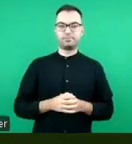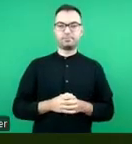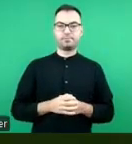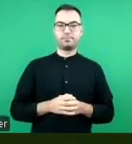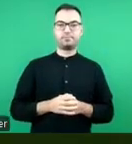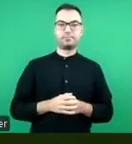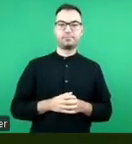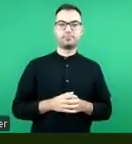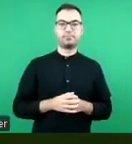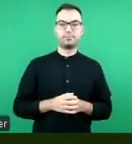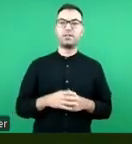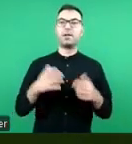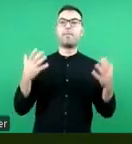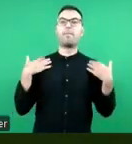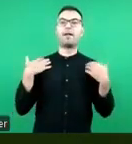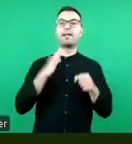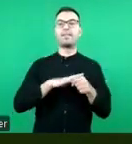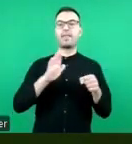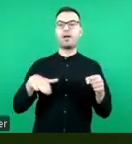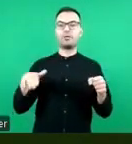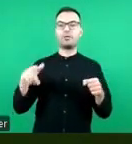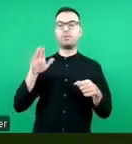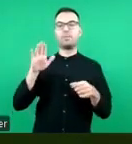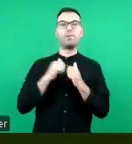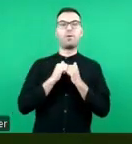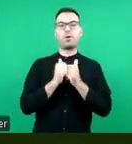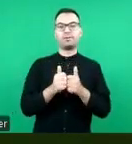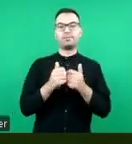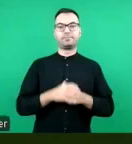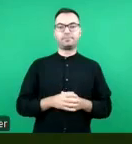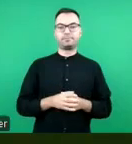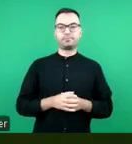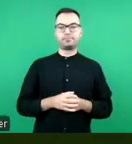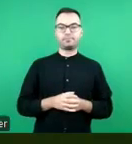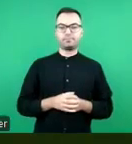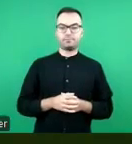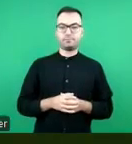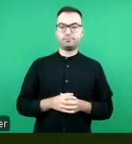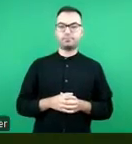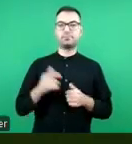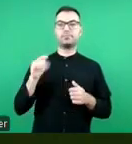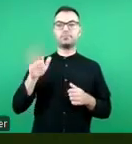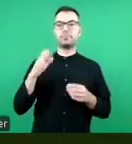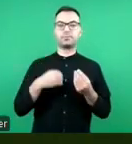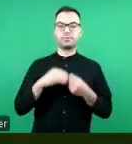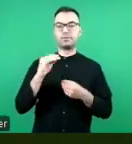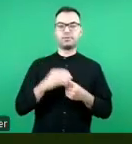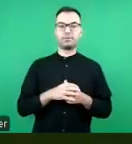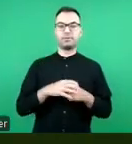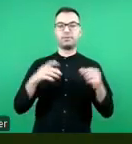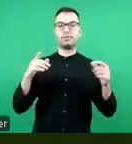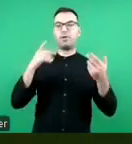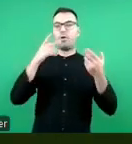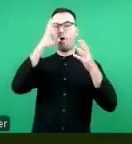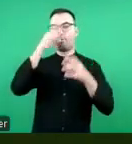national park visits, for instance, to get a more evidence-based picture of